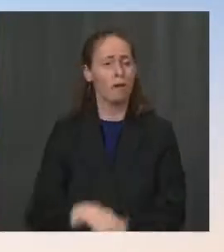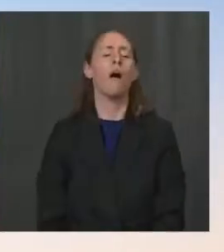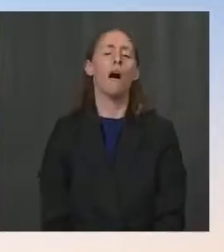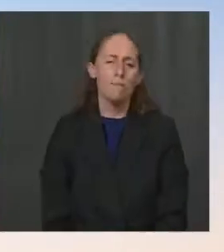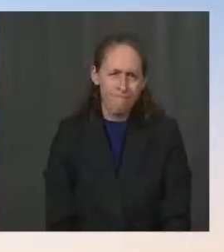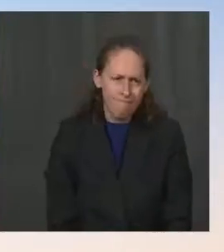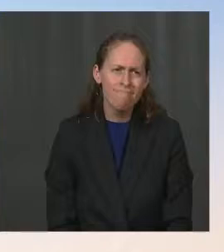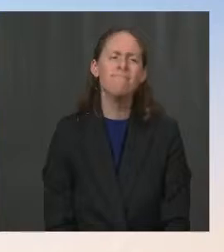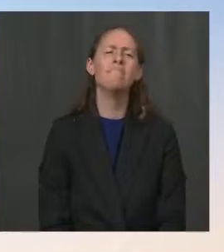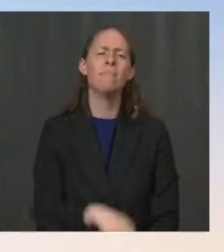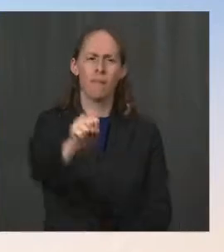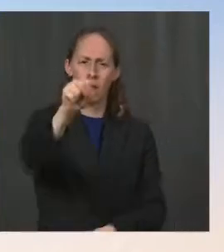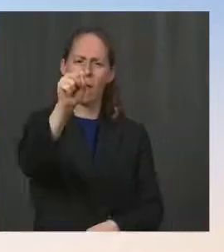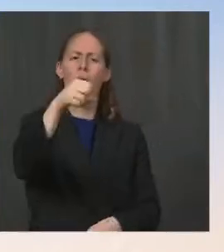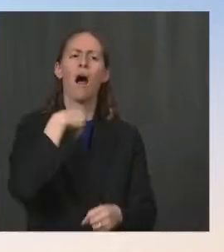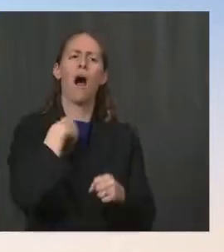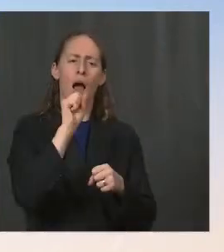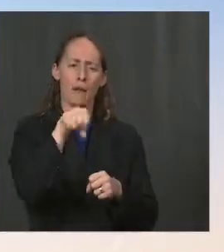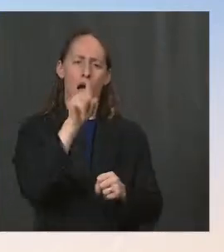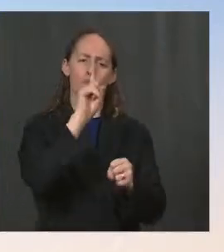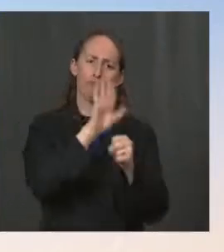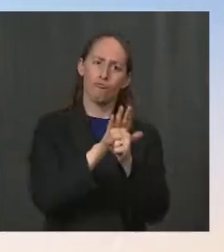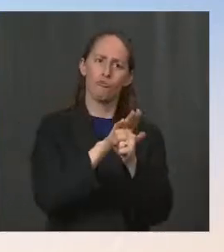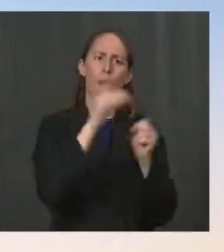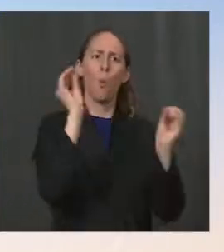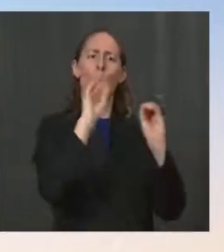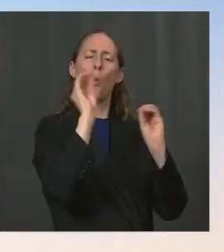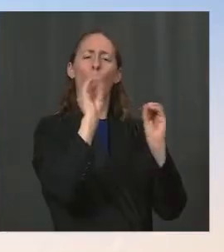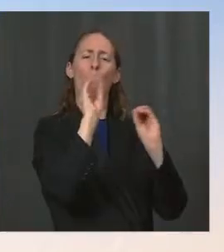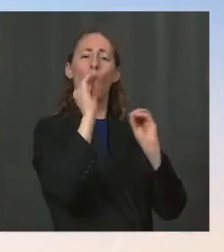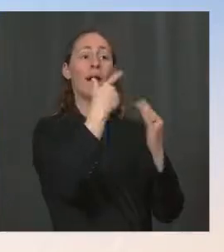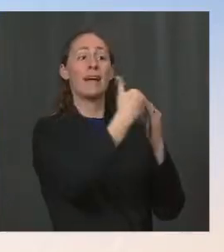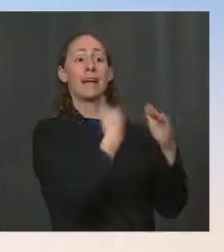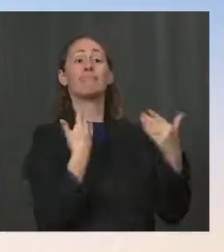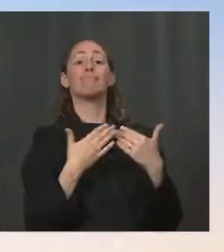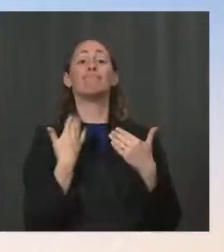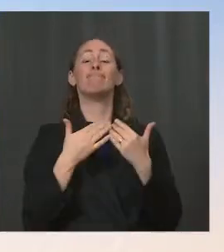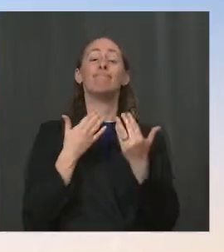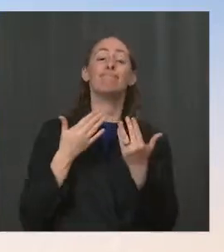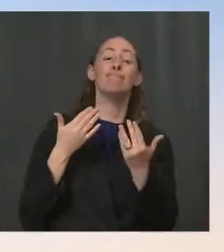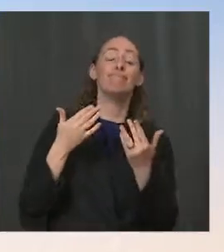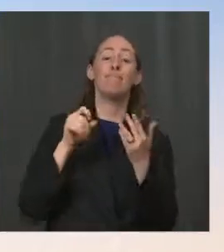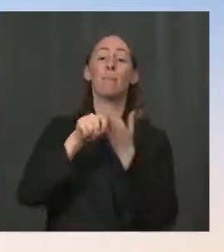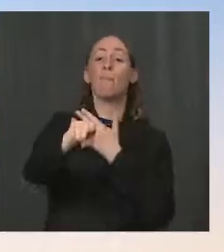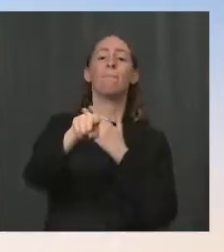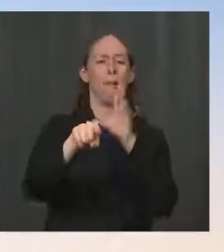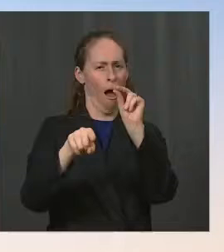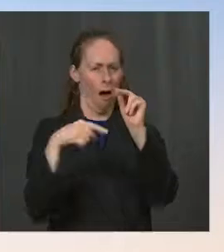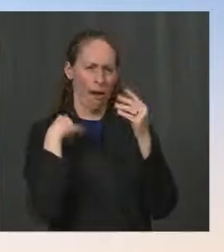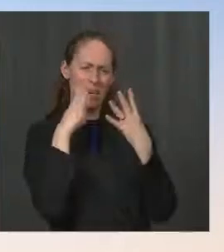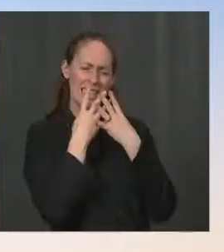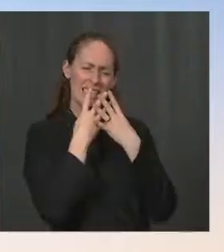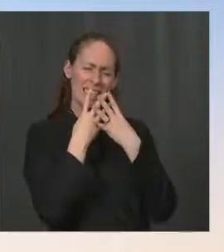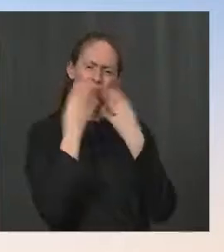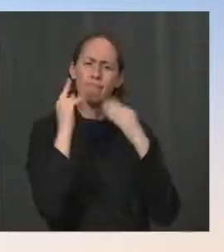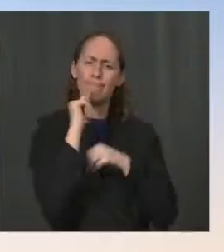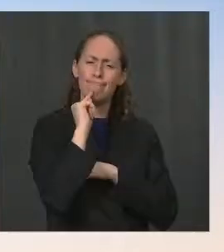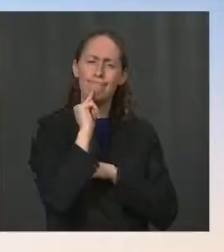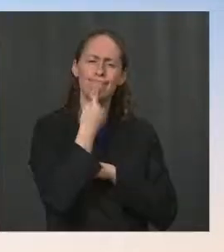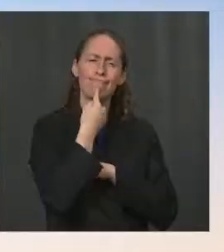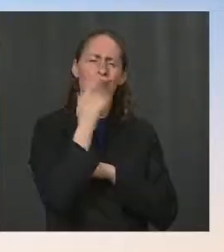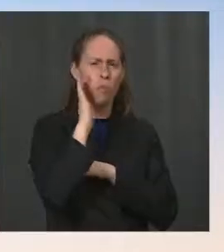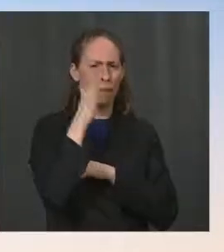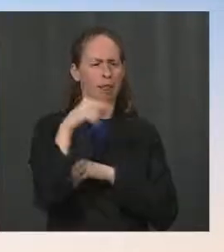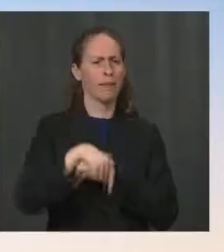the United States of America who has not been through a thorough screening and background check process. And there are